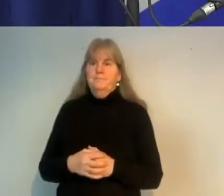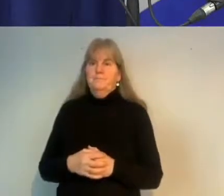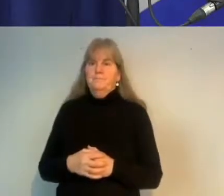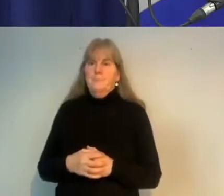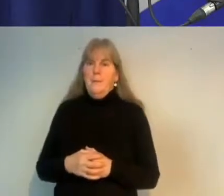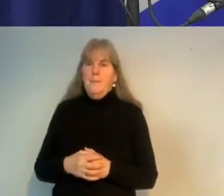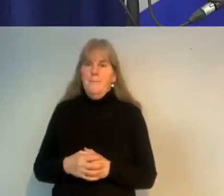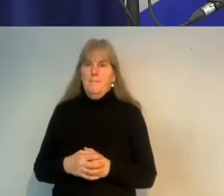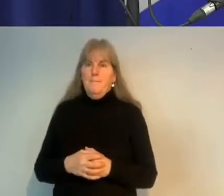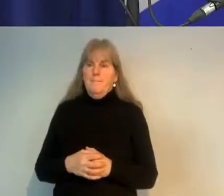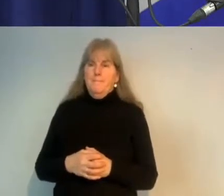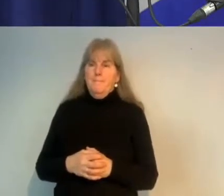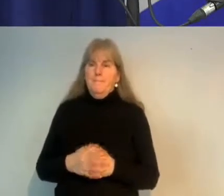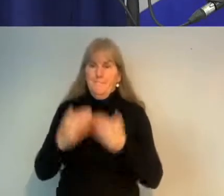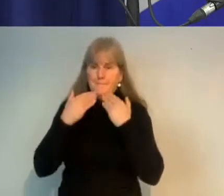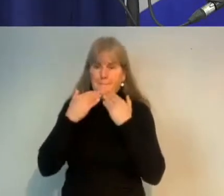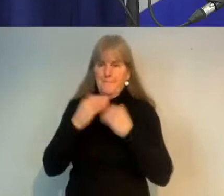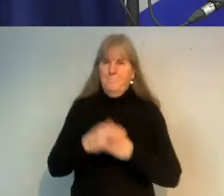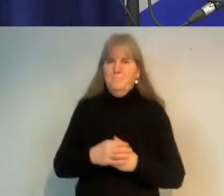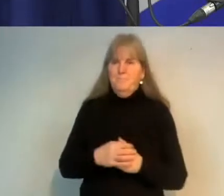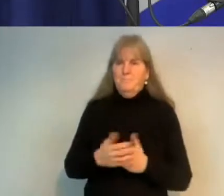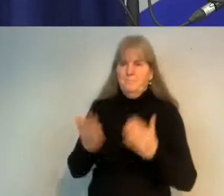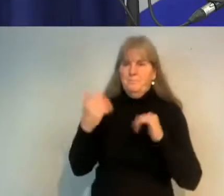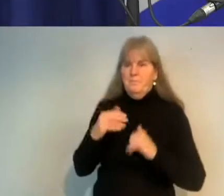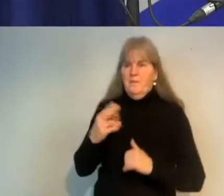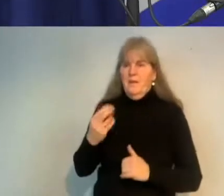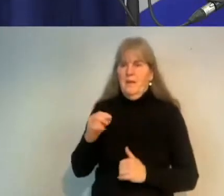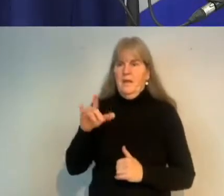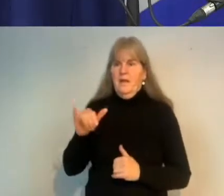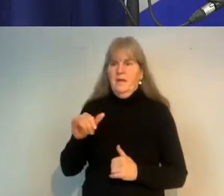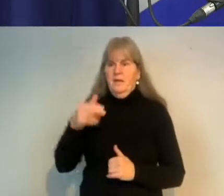Thank you. We'll now move to Haley at Yukon News.